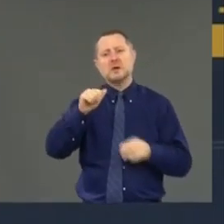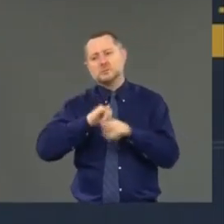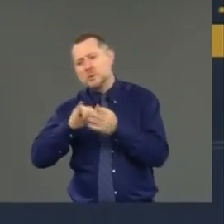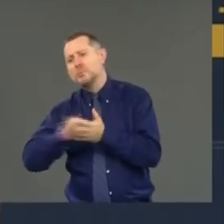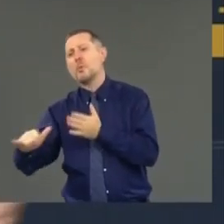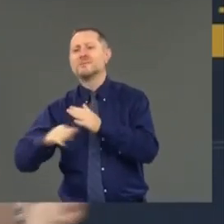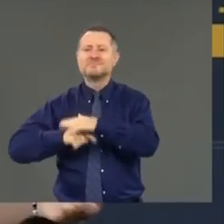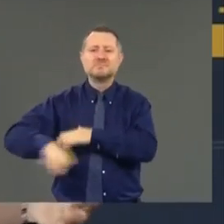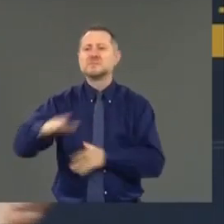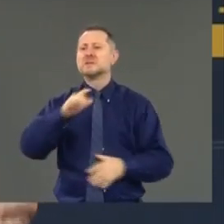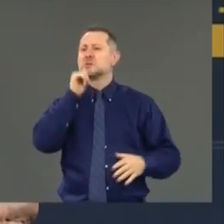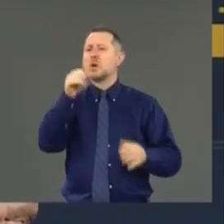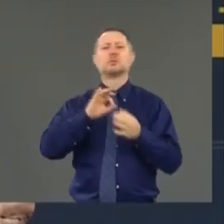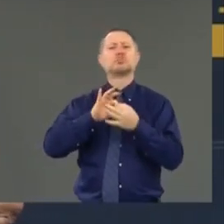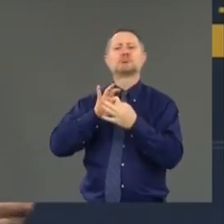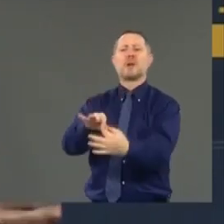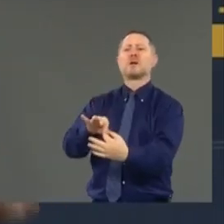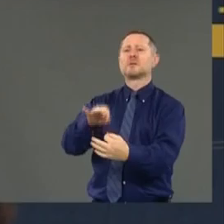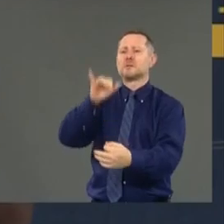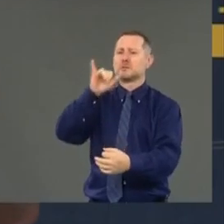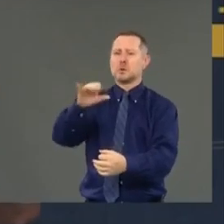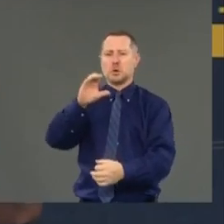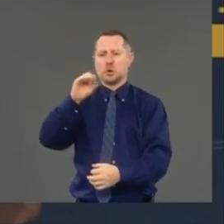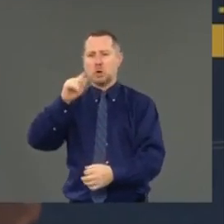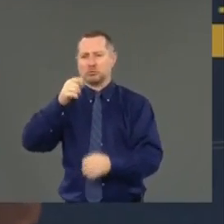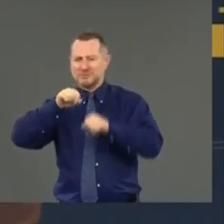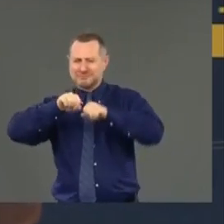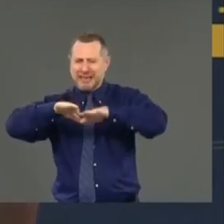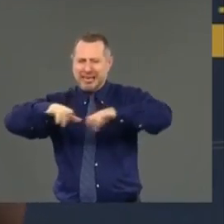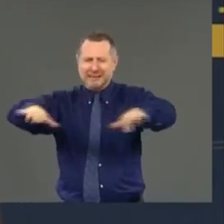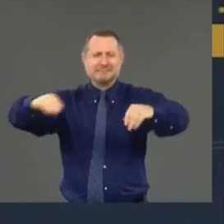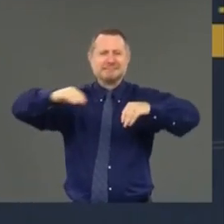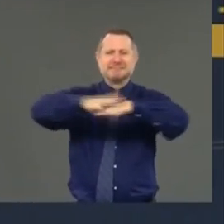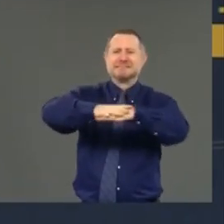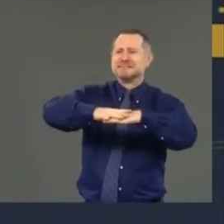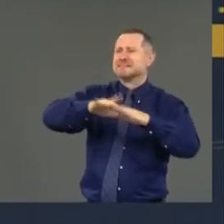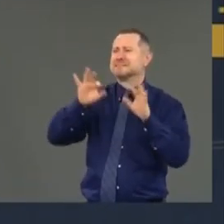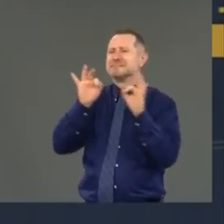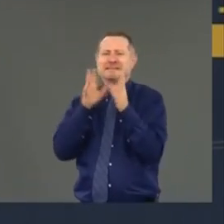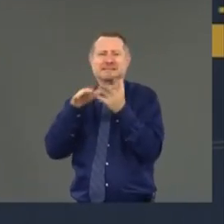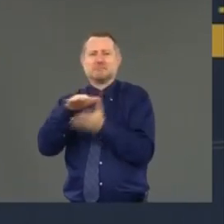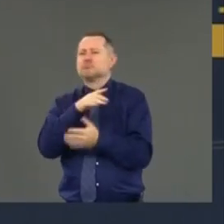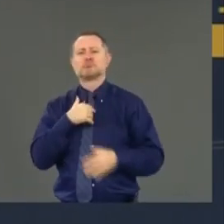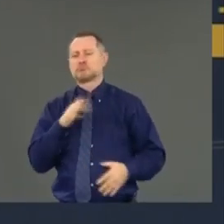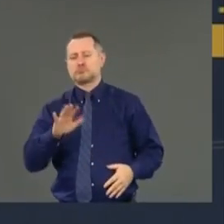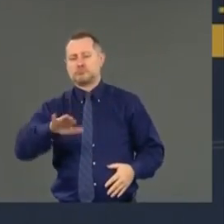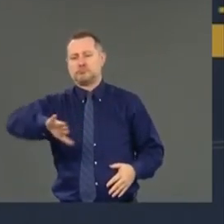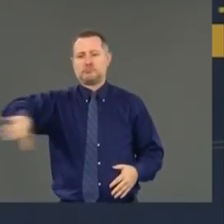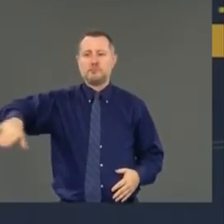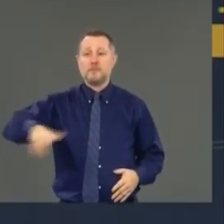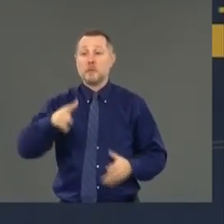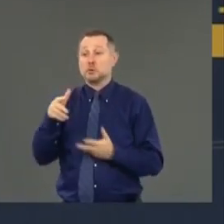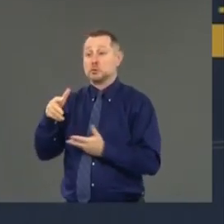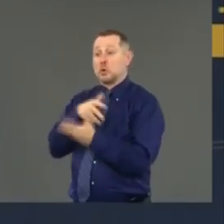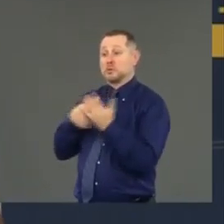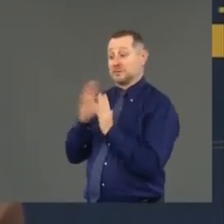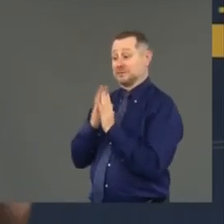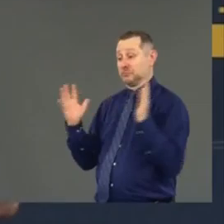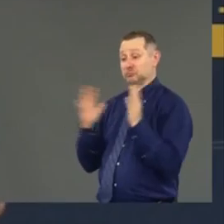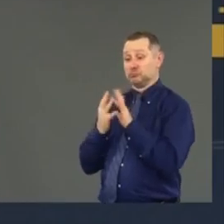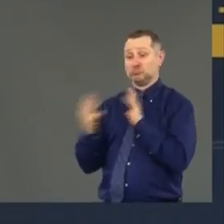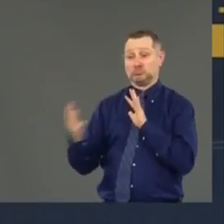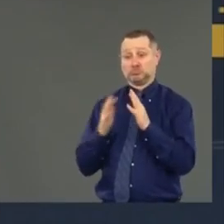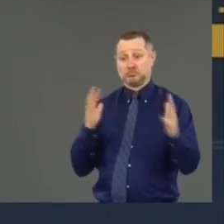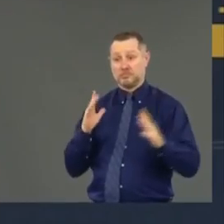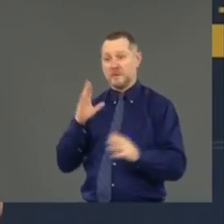And the MTA is going to have a full reopening plan. Socially distancing on buses, subways is not really that possible.